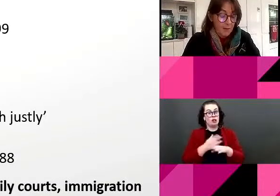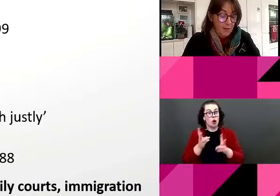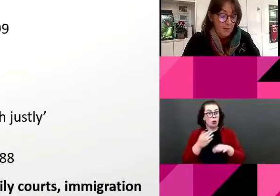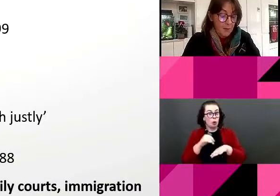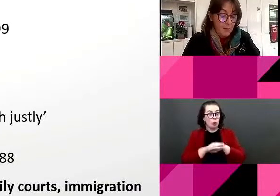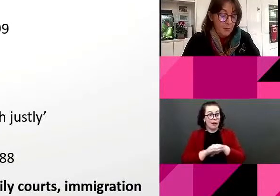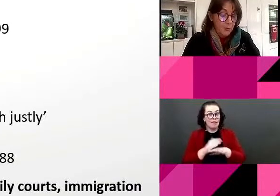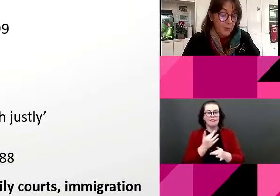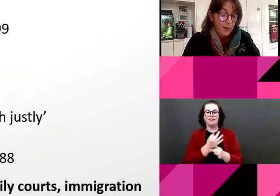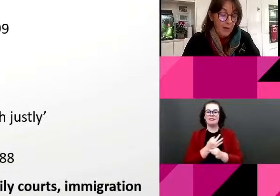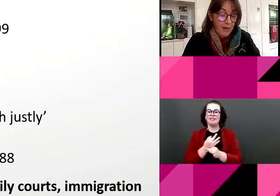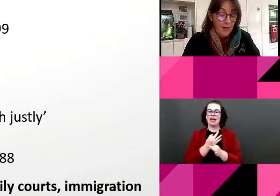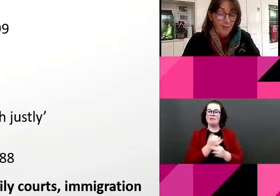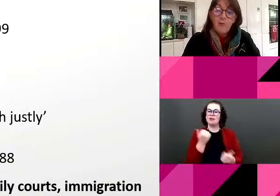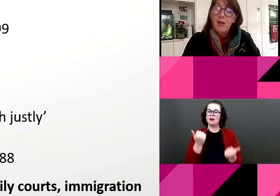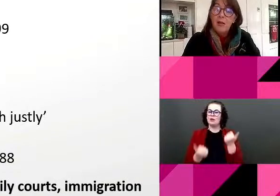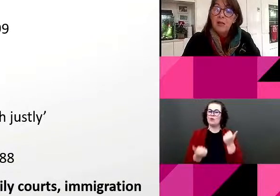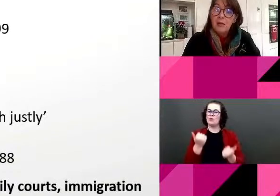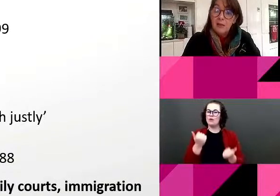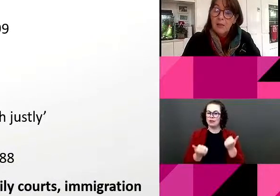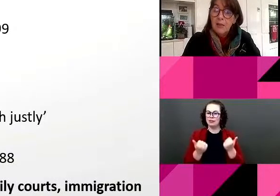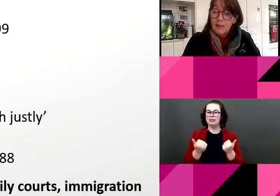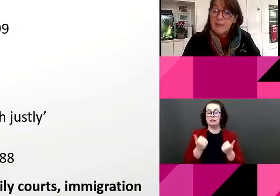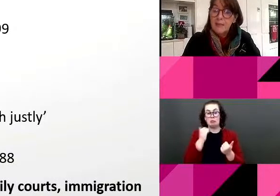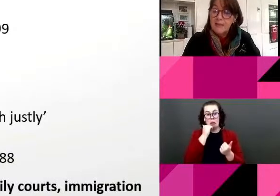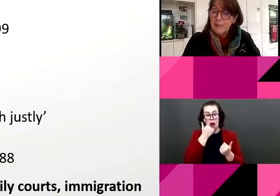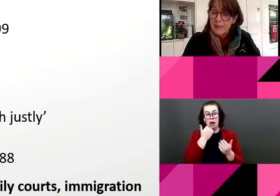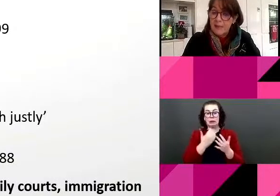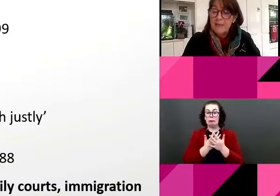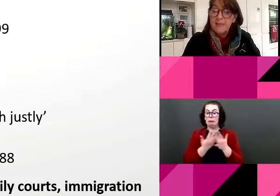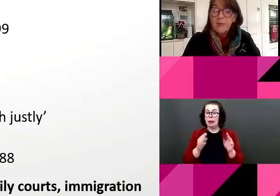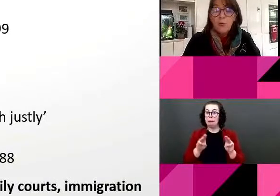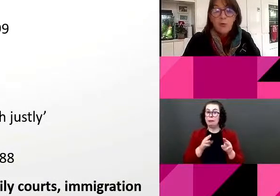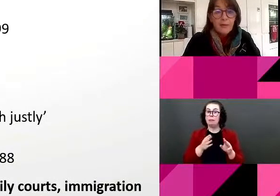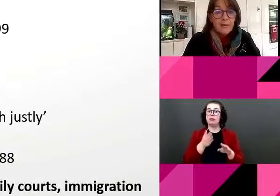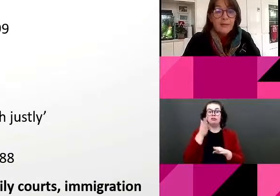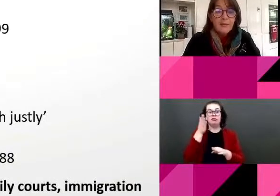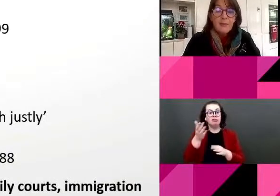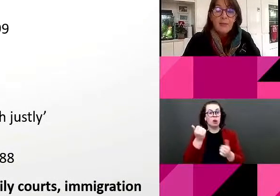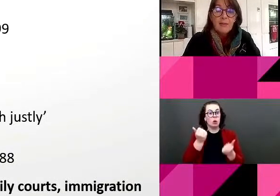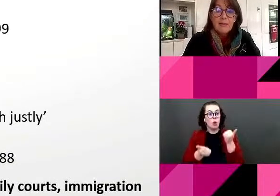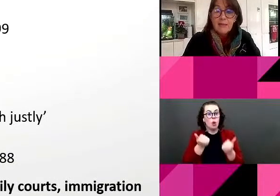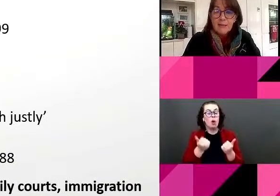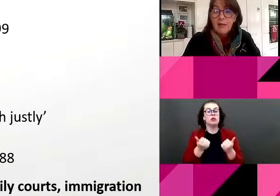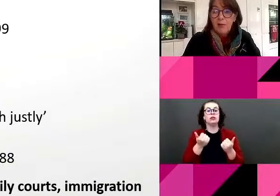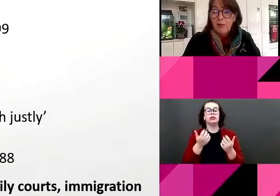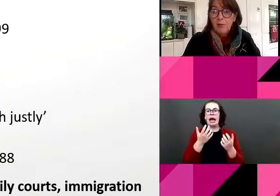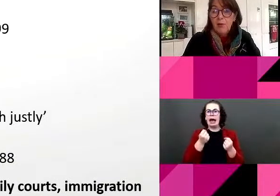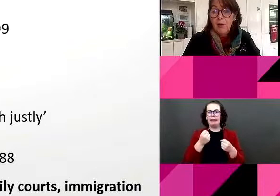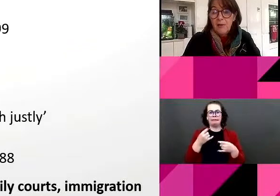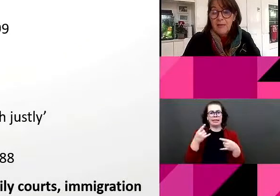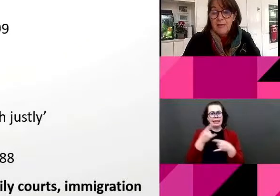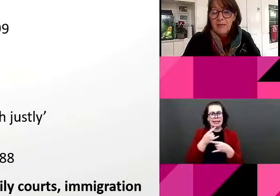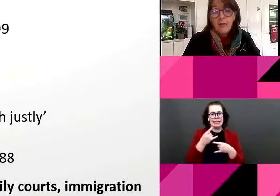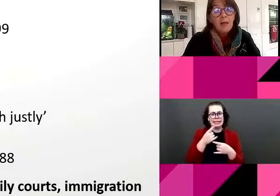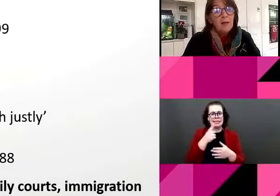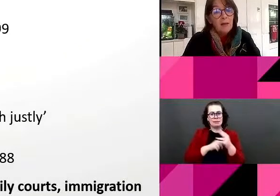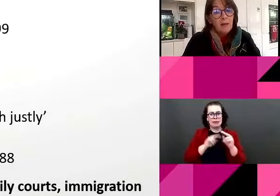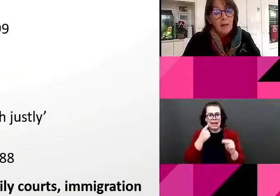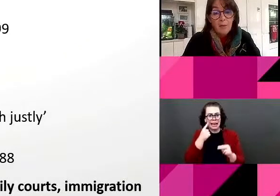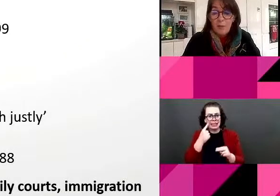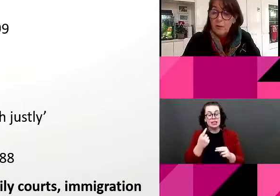many people who have learning disabilities or hidden disabilities who are